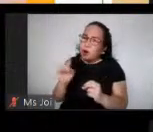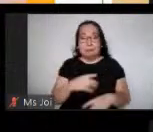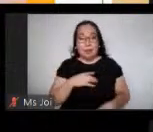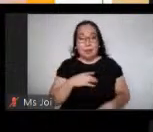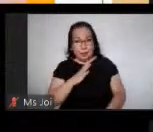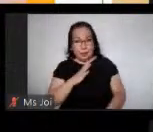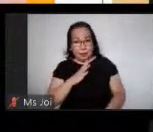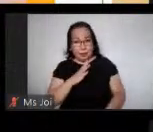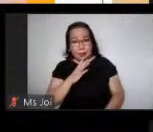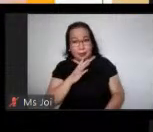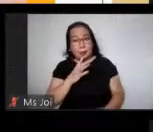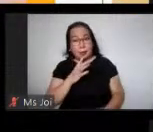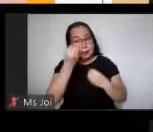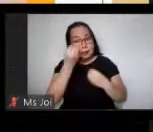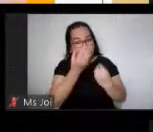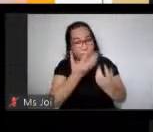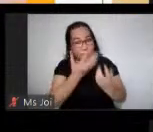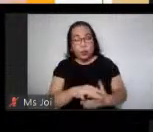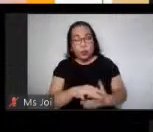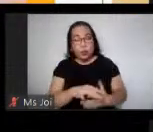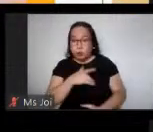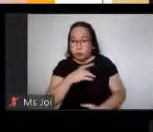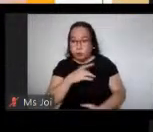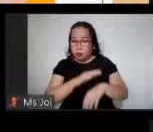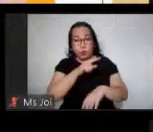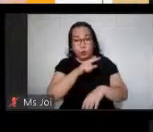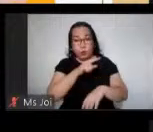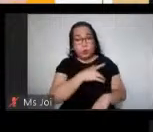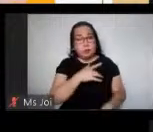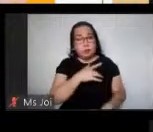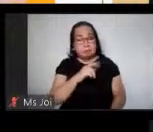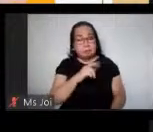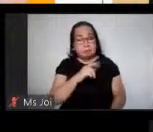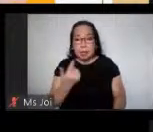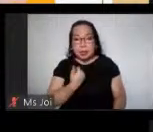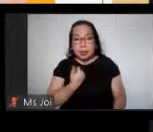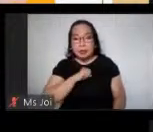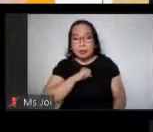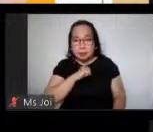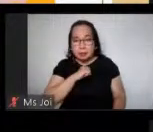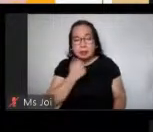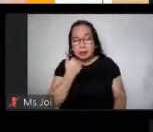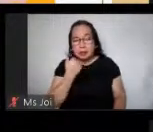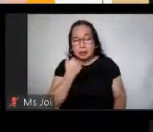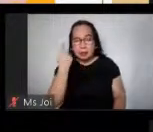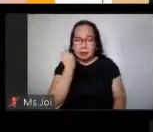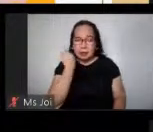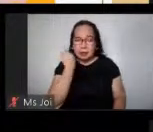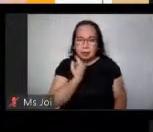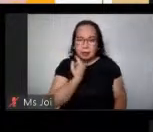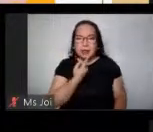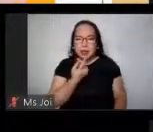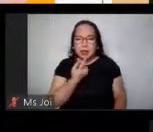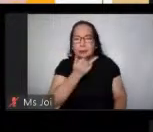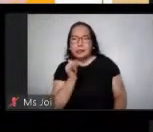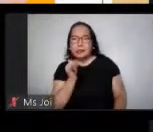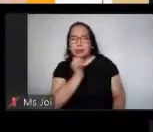her for feeling any symptoms to people, lalo na kapag high risk kayo.